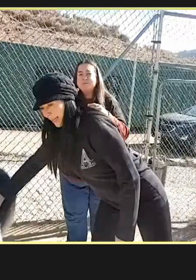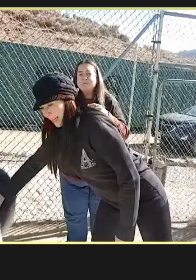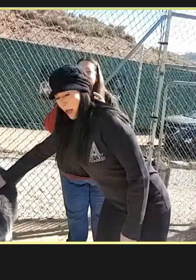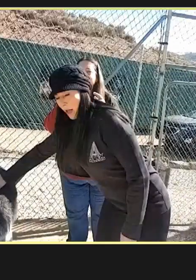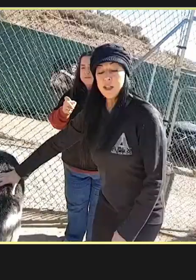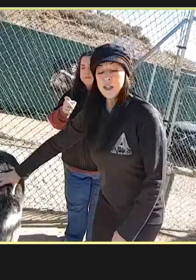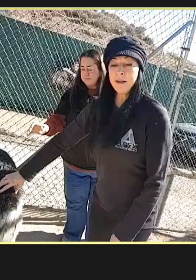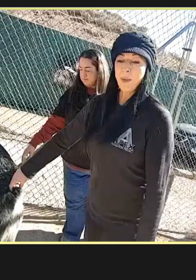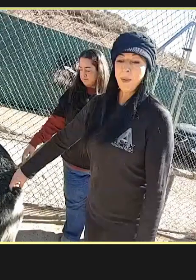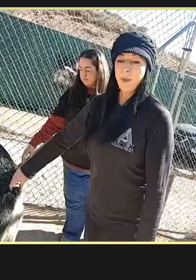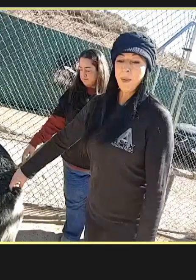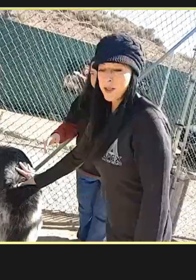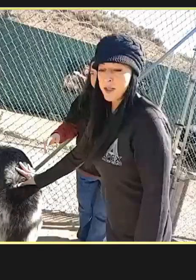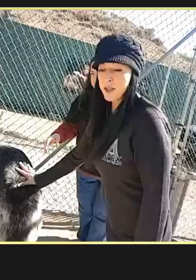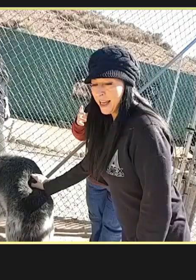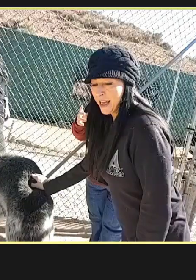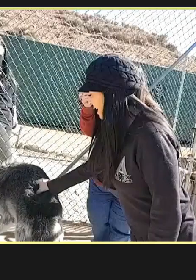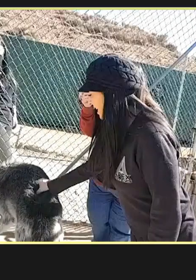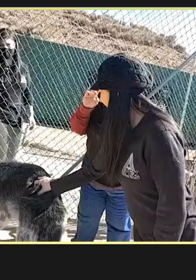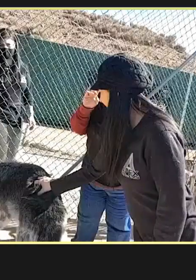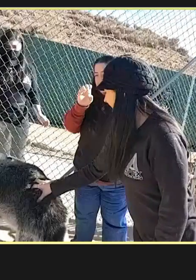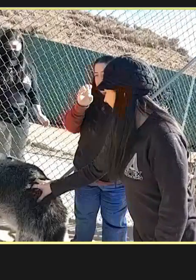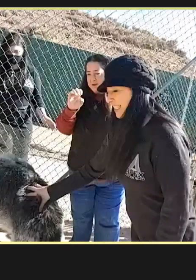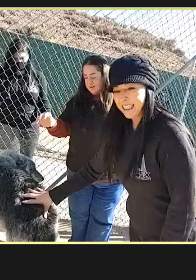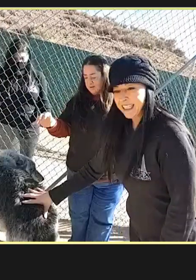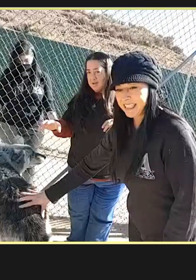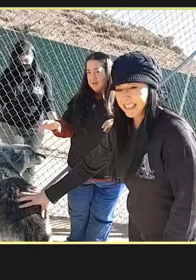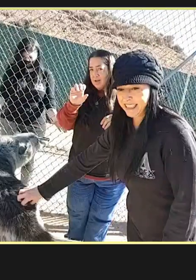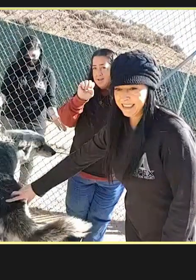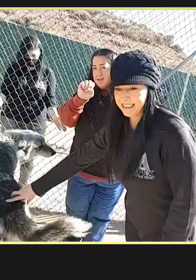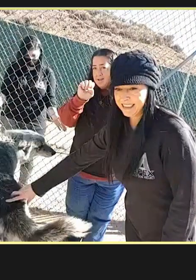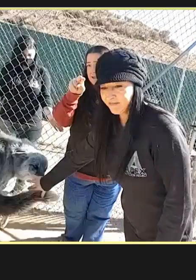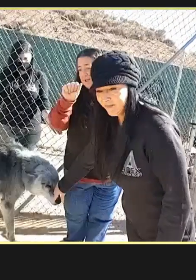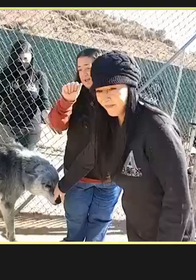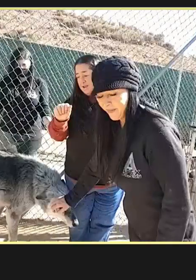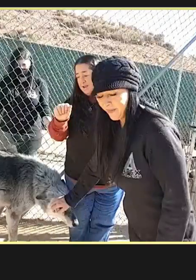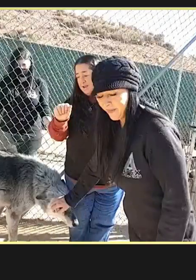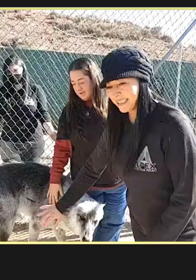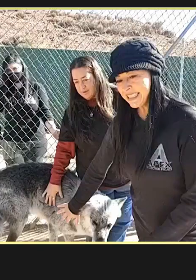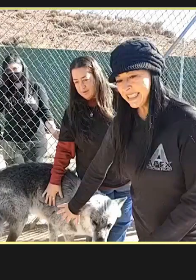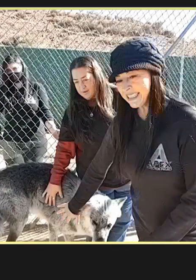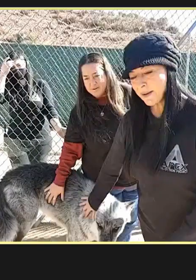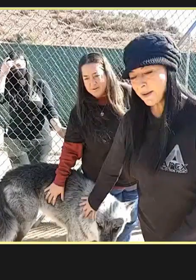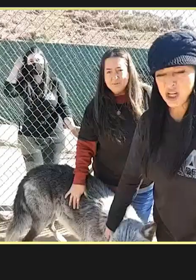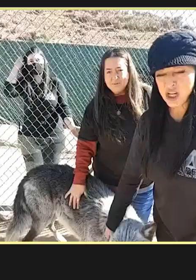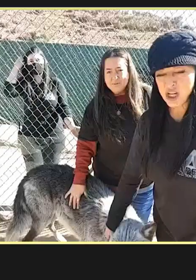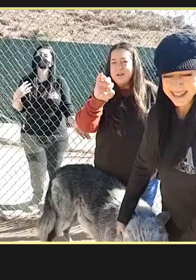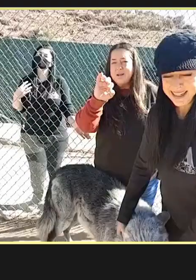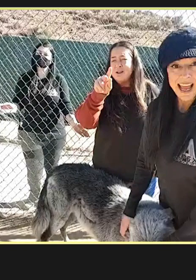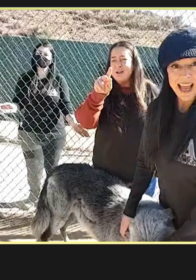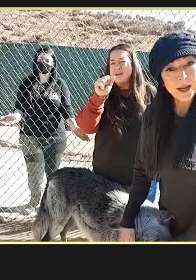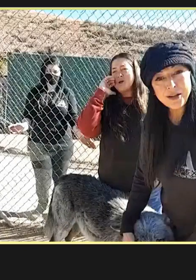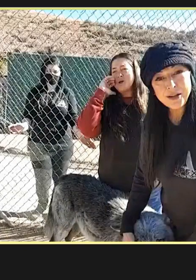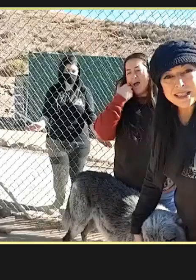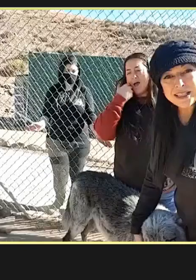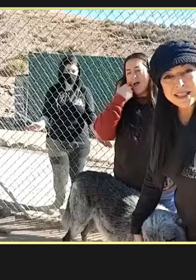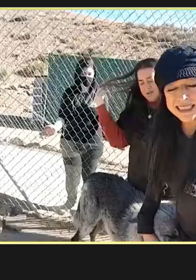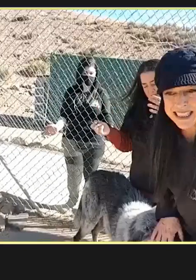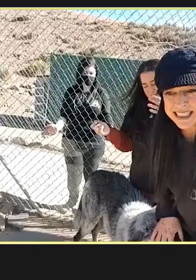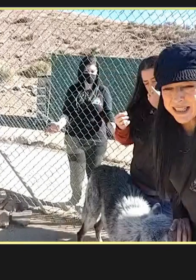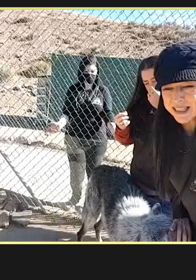have no treats. But you know who's behind Betty is Selena. And Selena's a bit